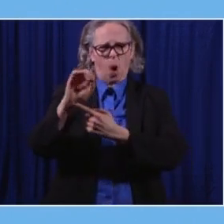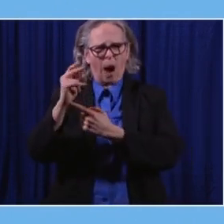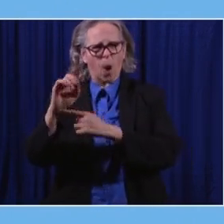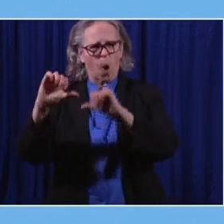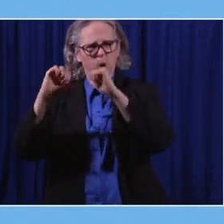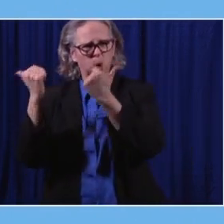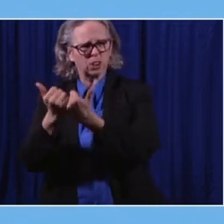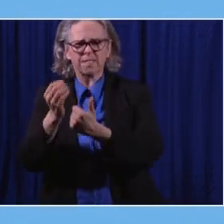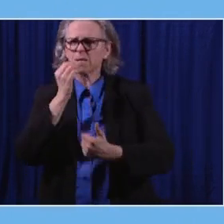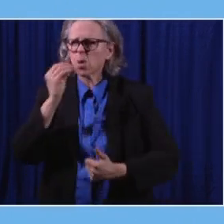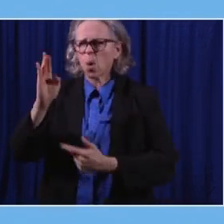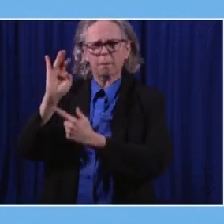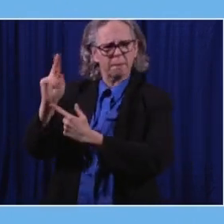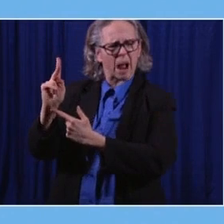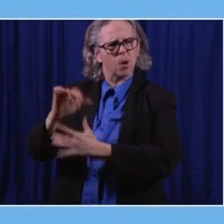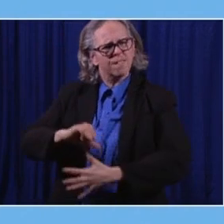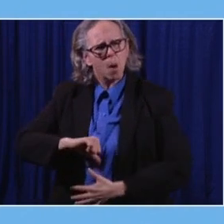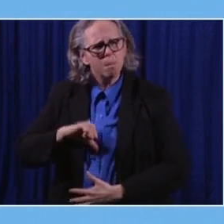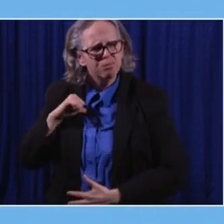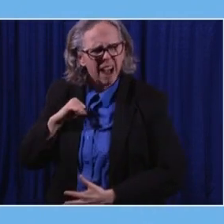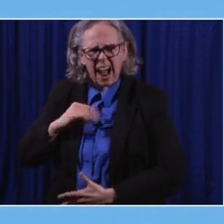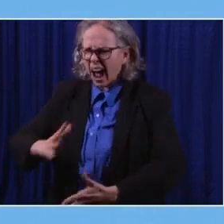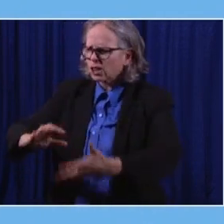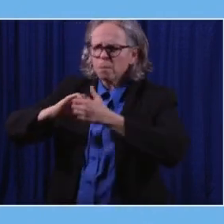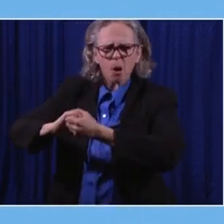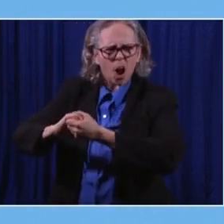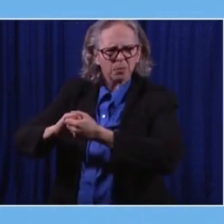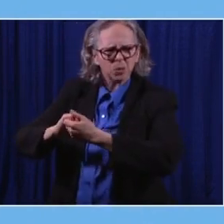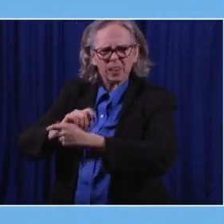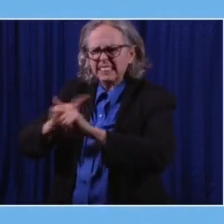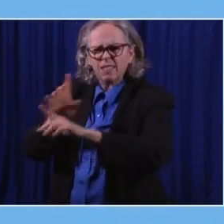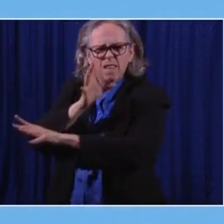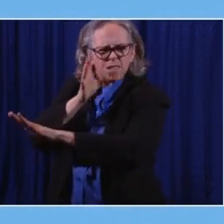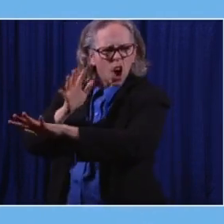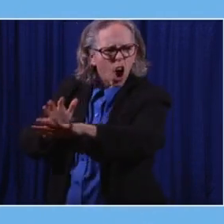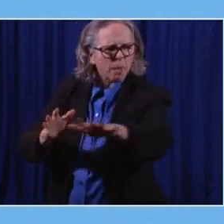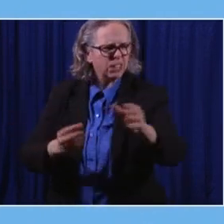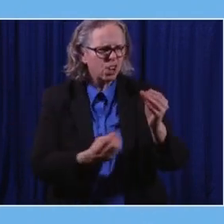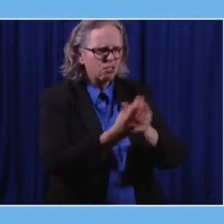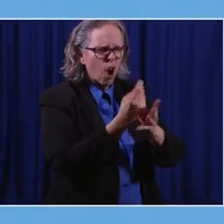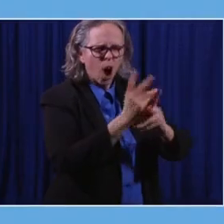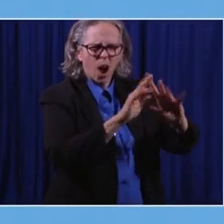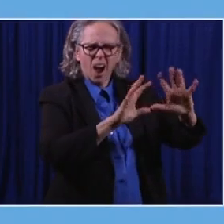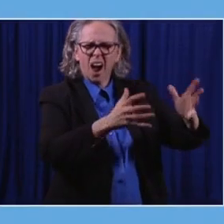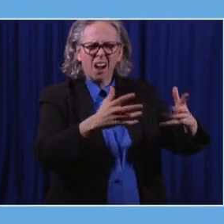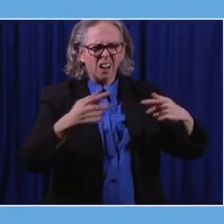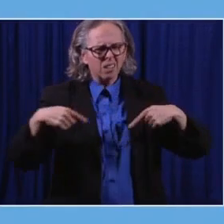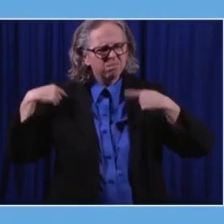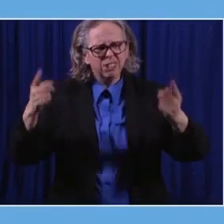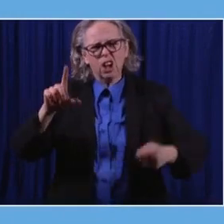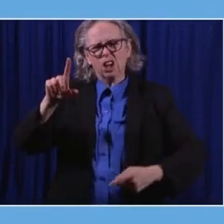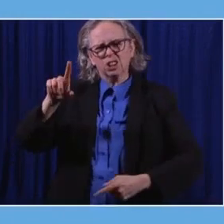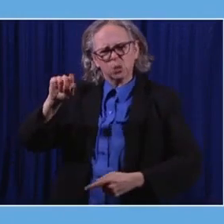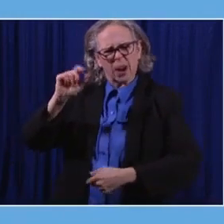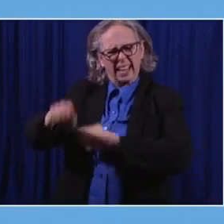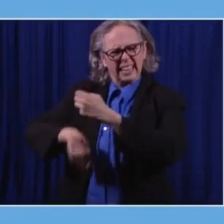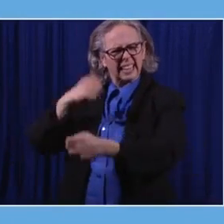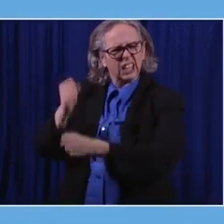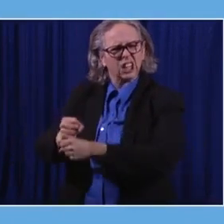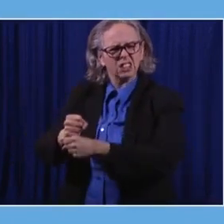with Ohio's farmers, growers, and commodity producers for more than 2 decades, directing surplus